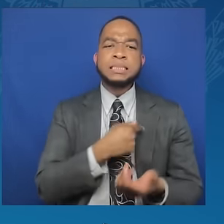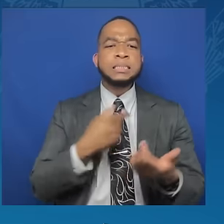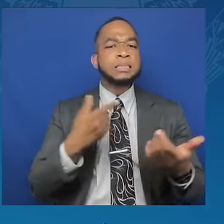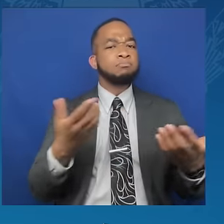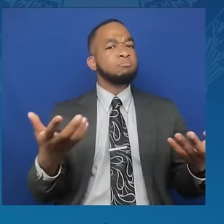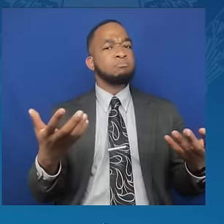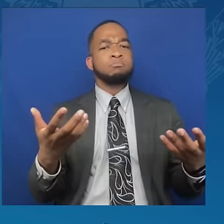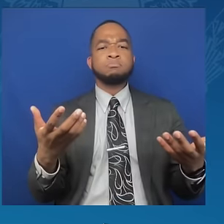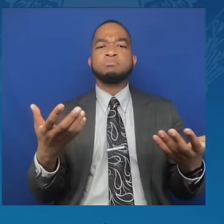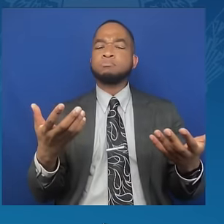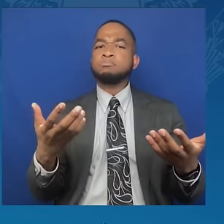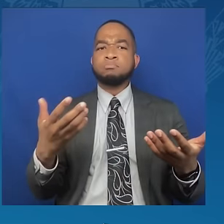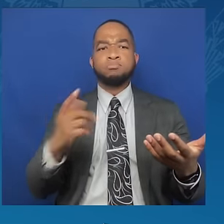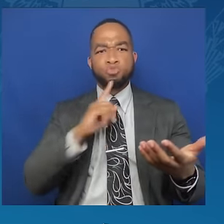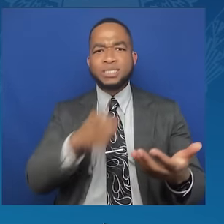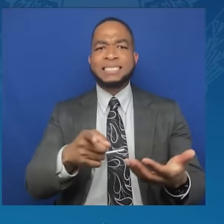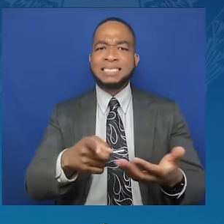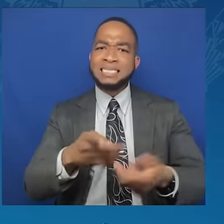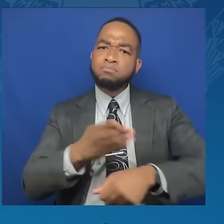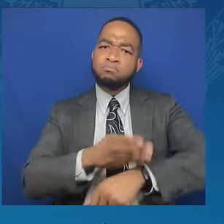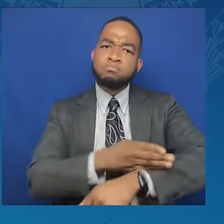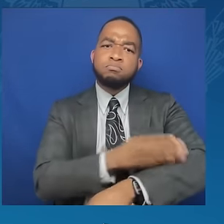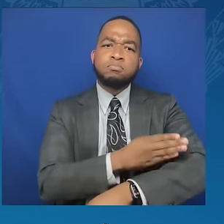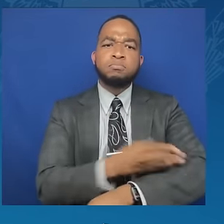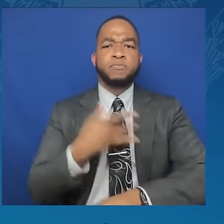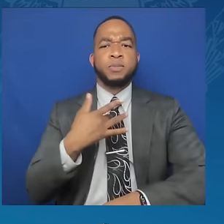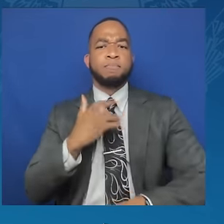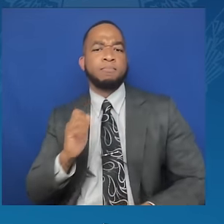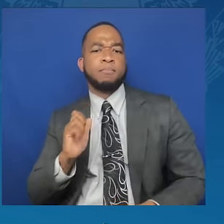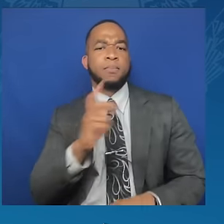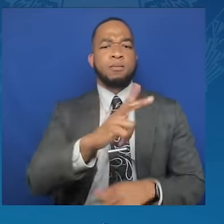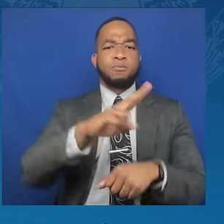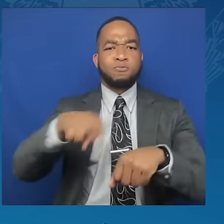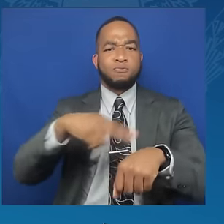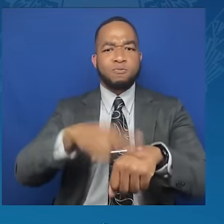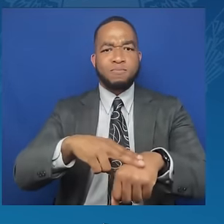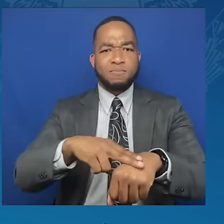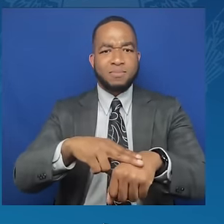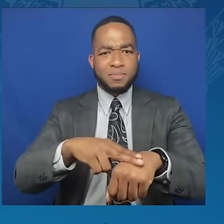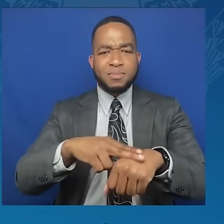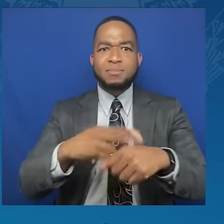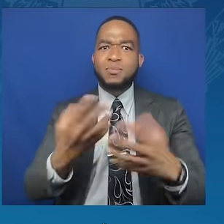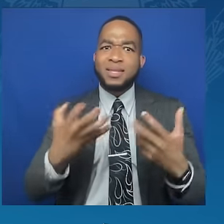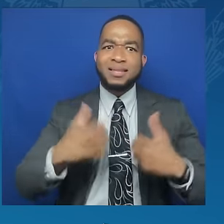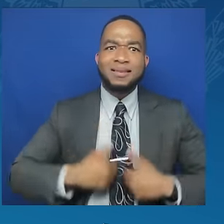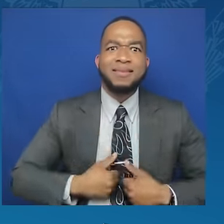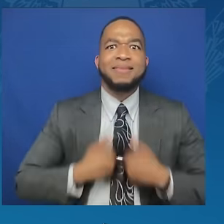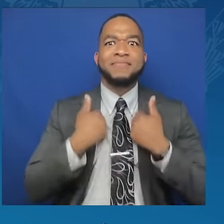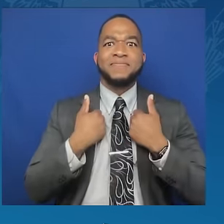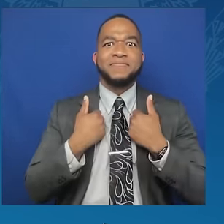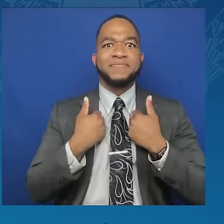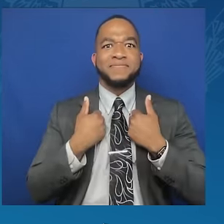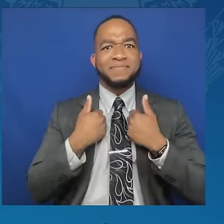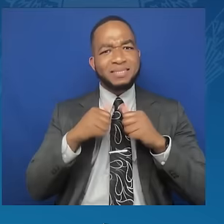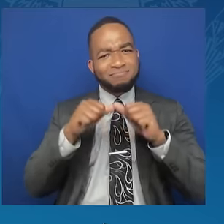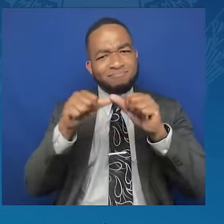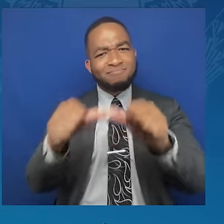to make this nation live up to its highest ideals of equality and justice for all. It was their